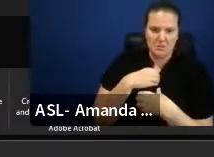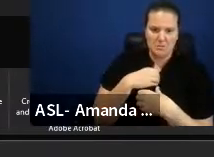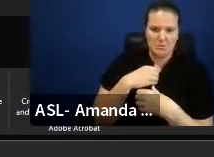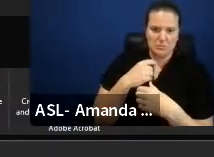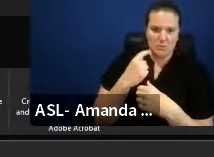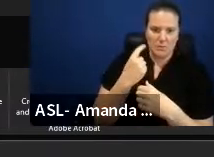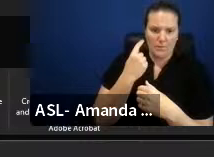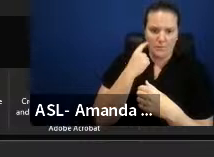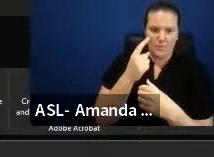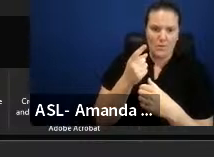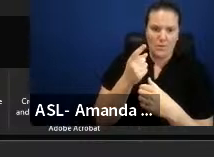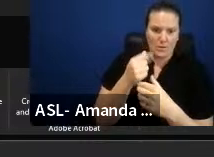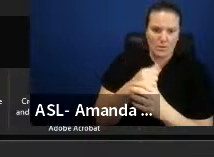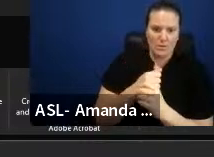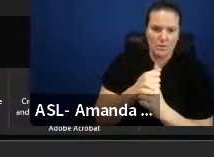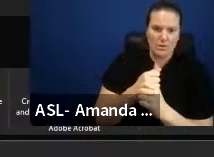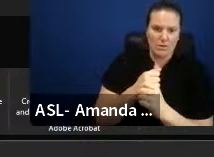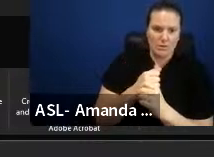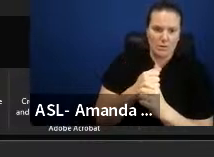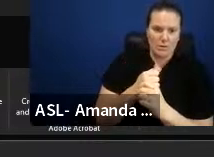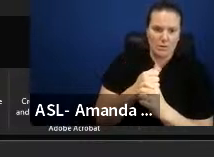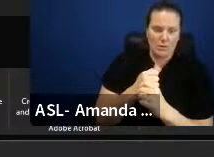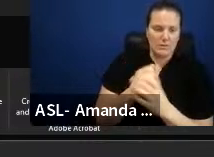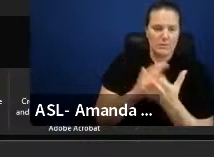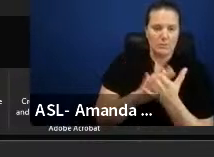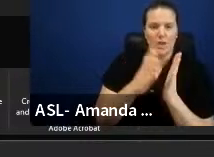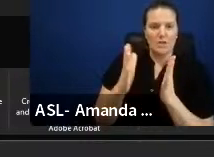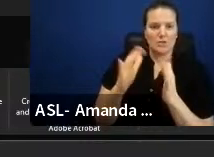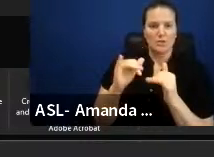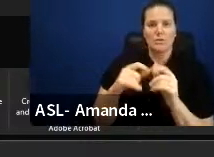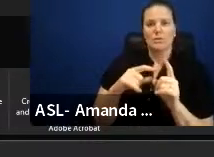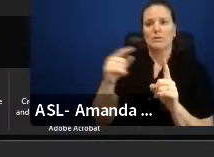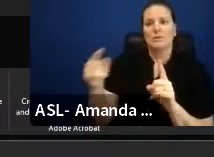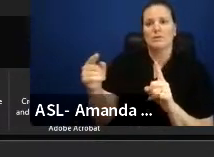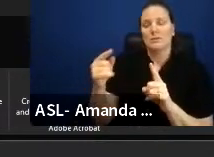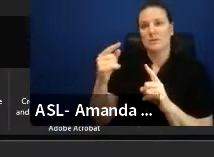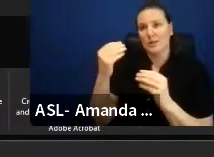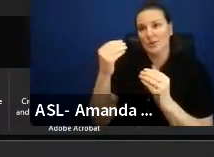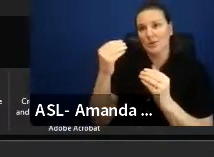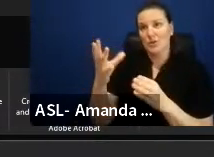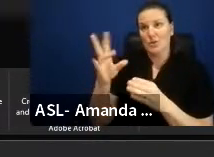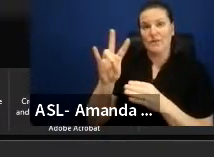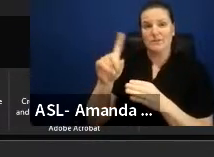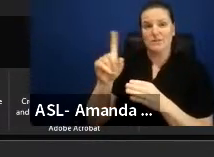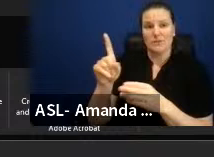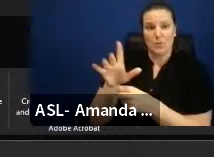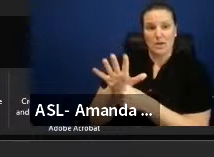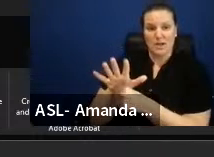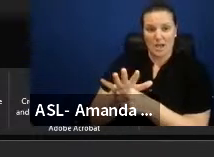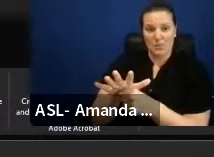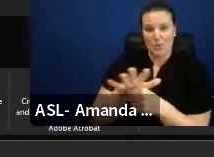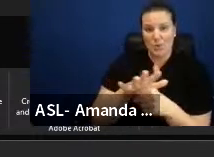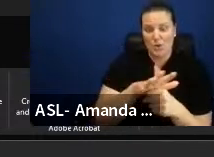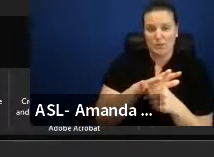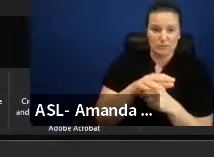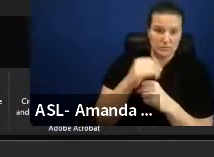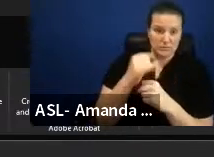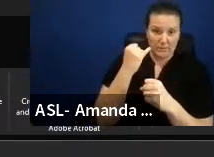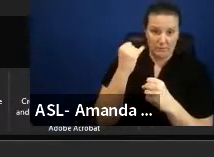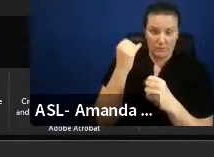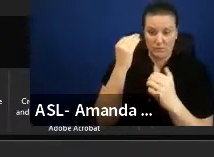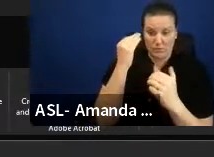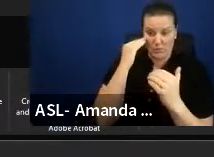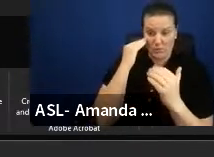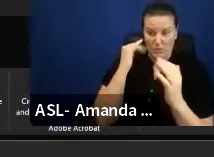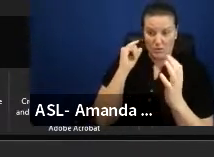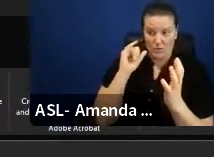even the praise that's coming, so. Well, just for perspective, we've got 71 neighborhoods, so I know when you put that in